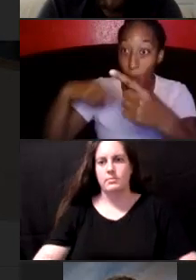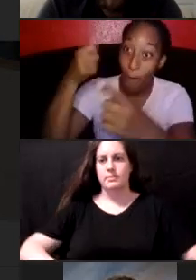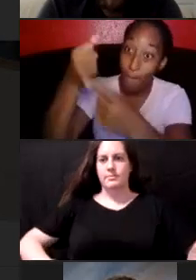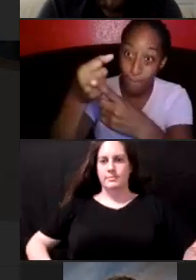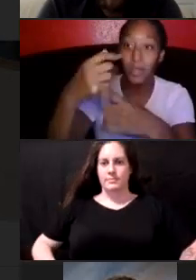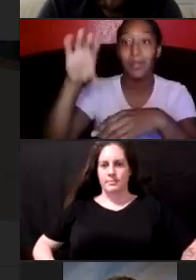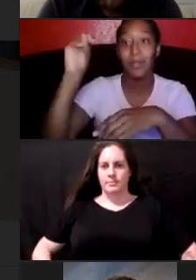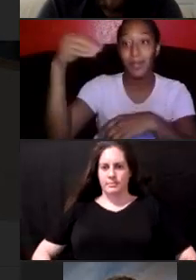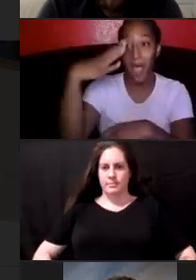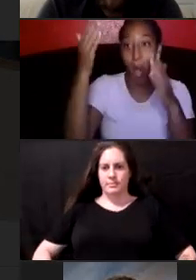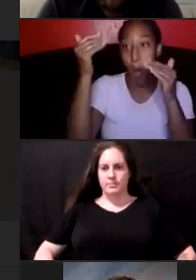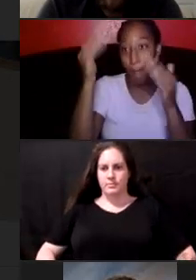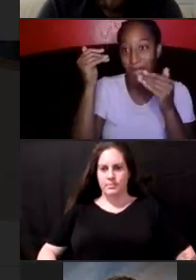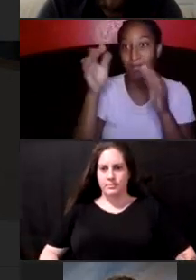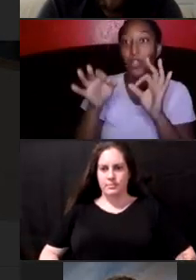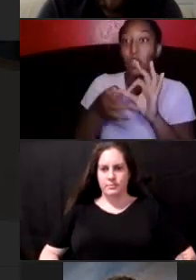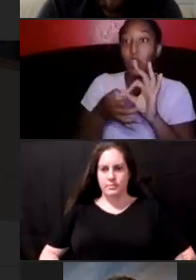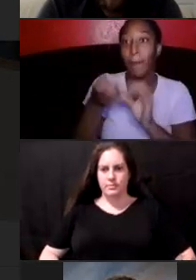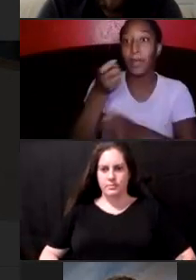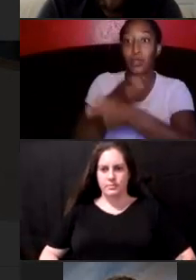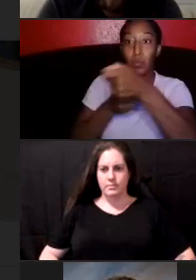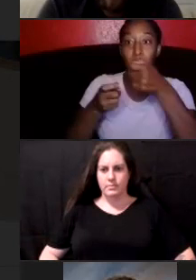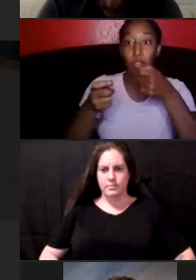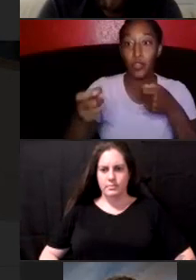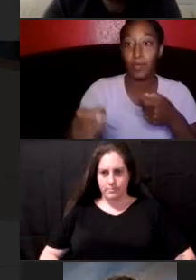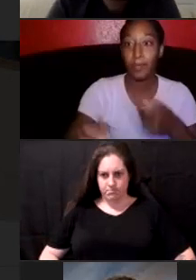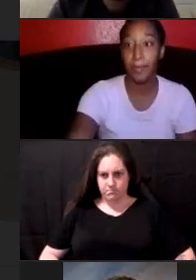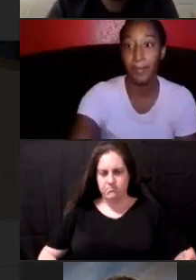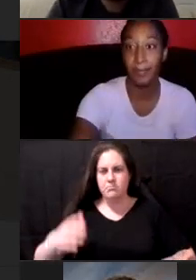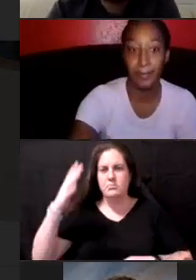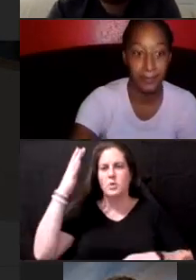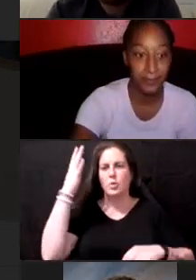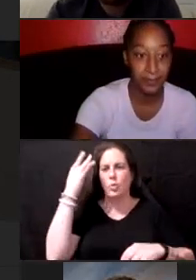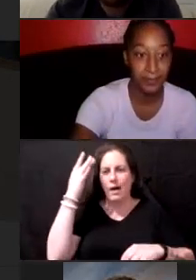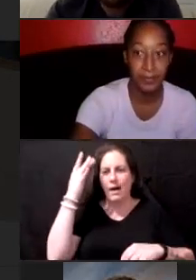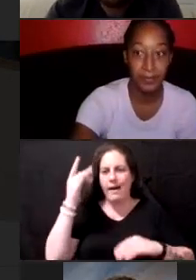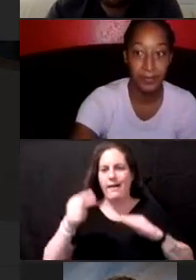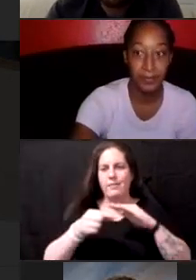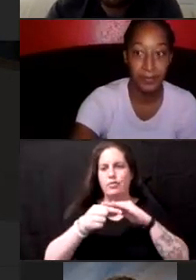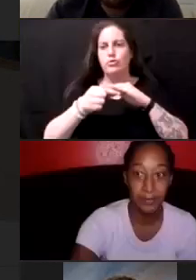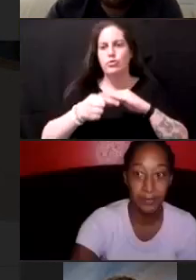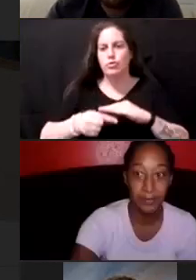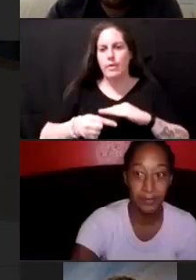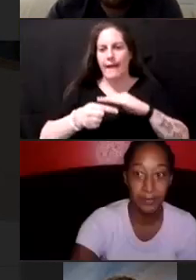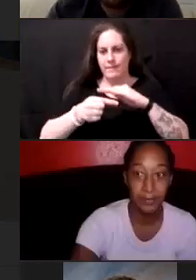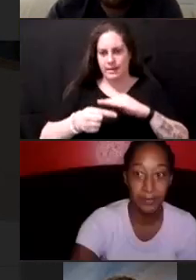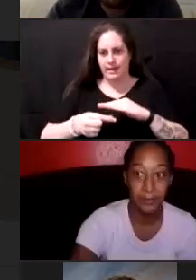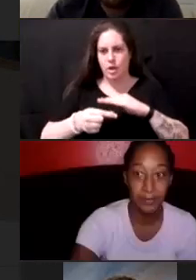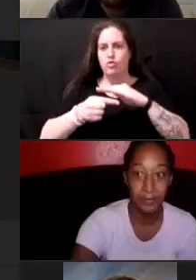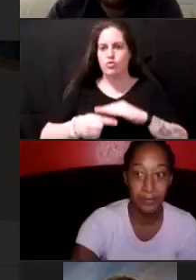Why? Gravity. Gravity is what's keeping the Earth in orbit. It is what's producing that